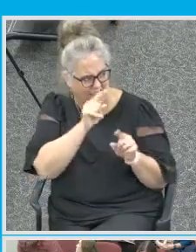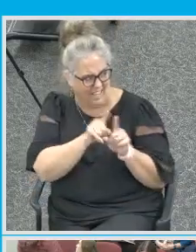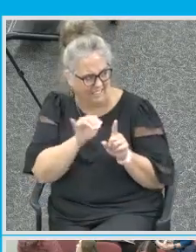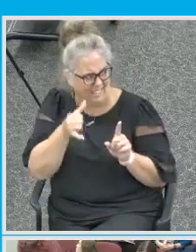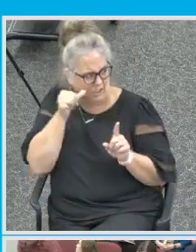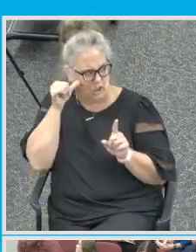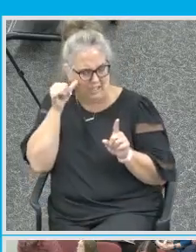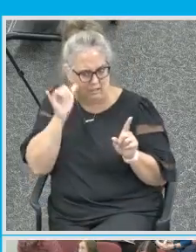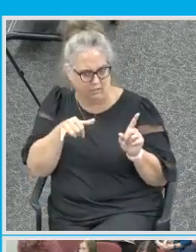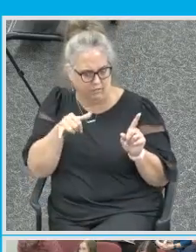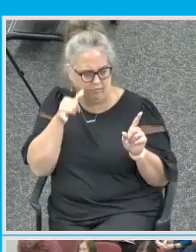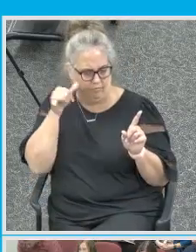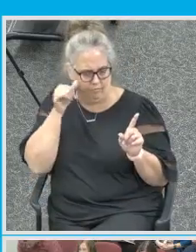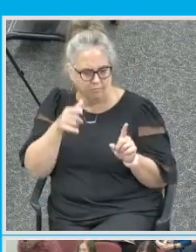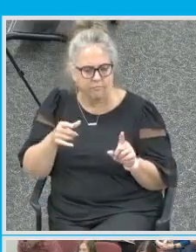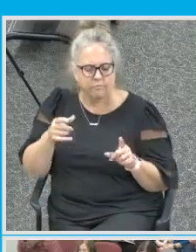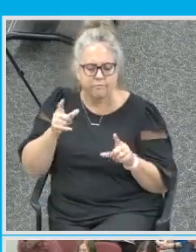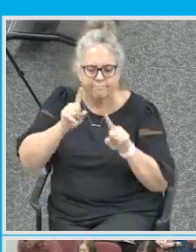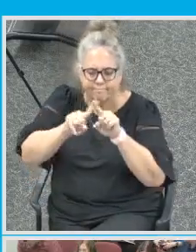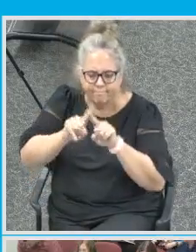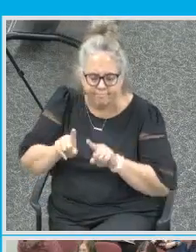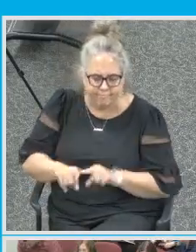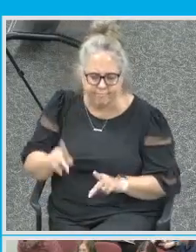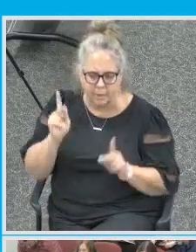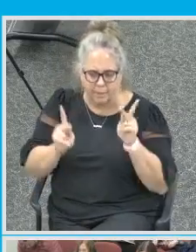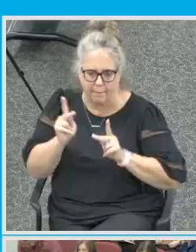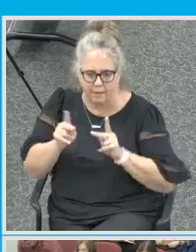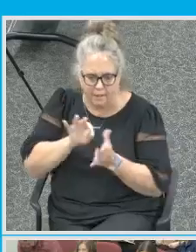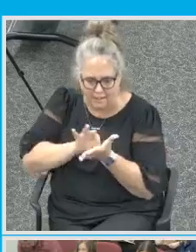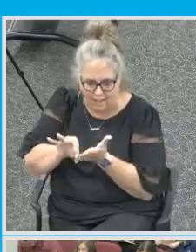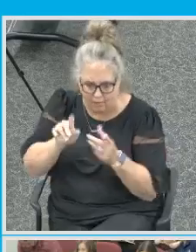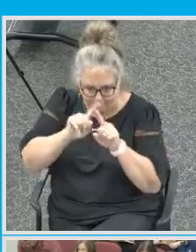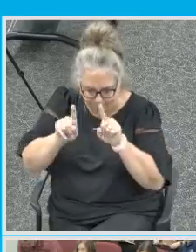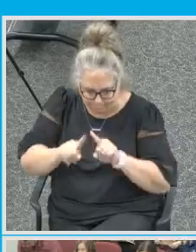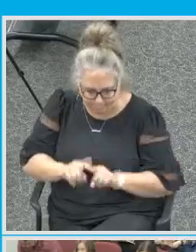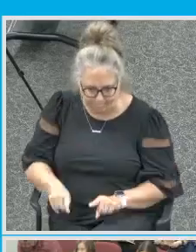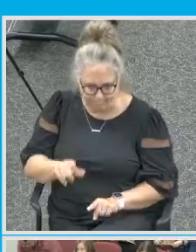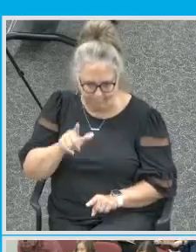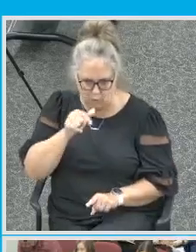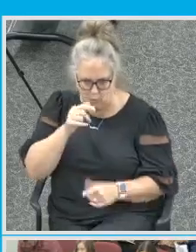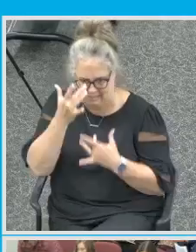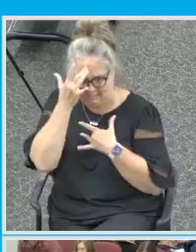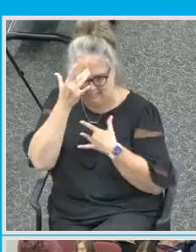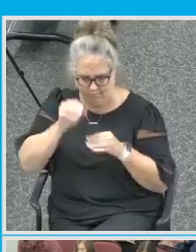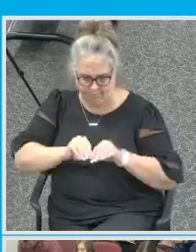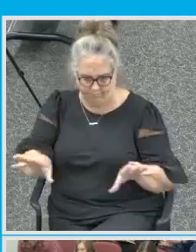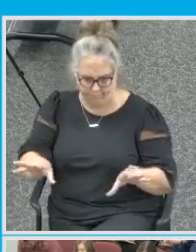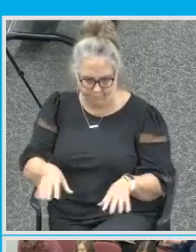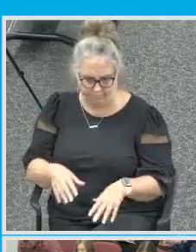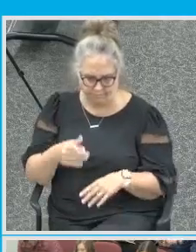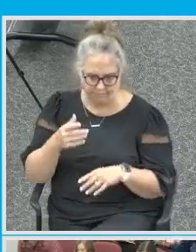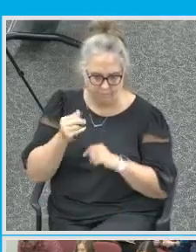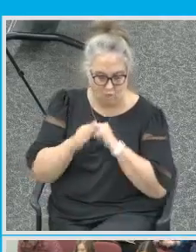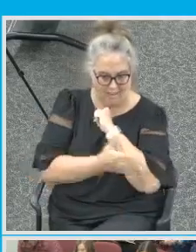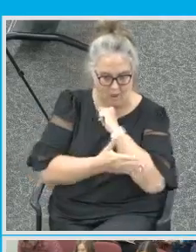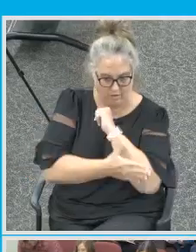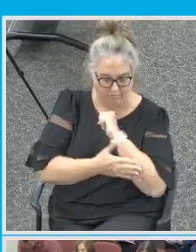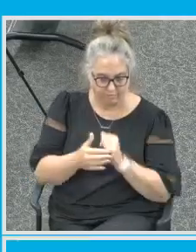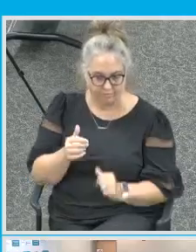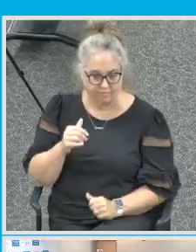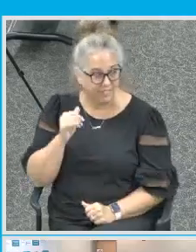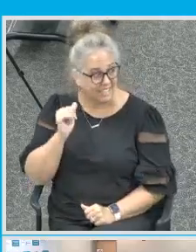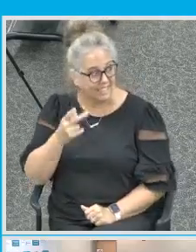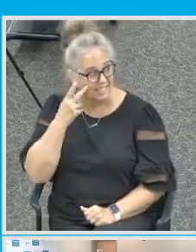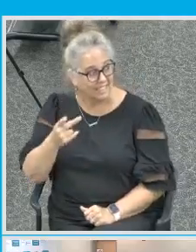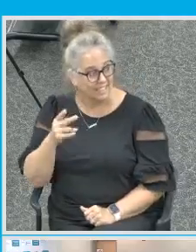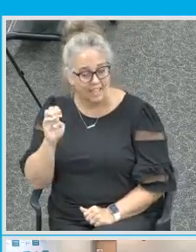counts of reported West Nile virus infection cases per county. And so you can see El Paso County on